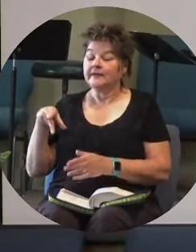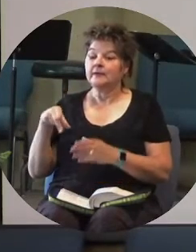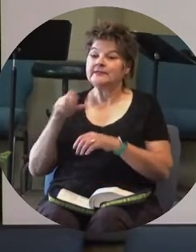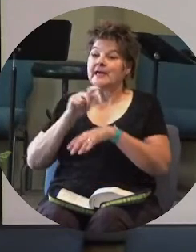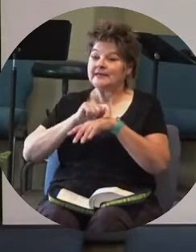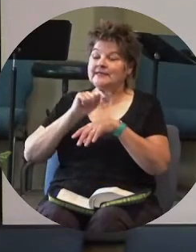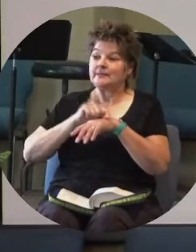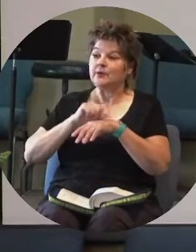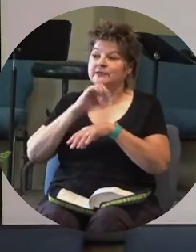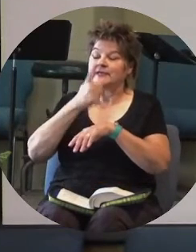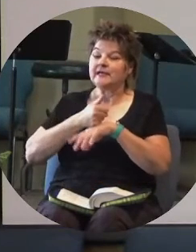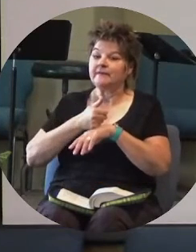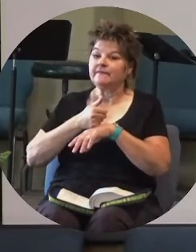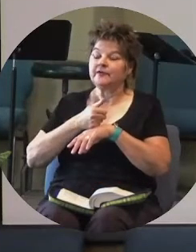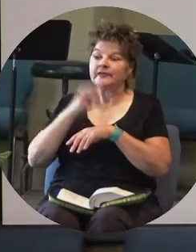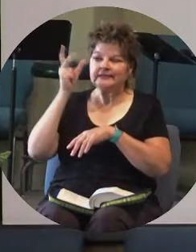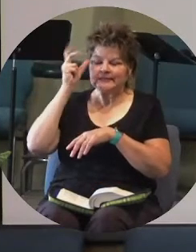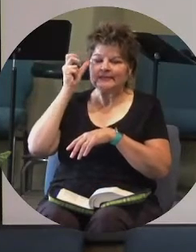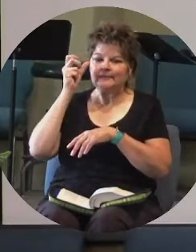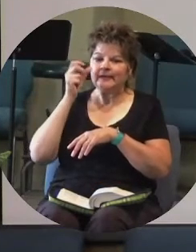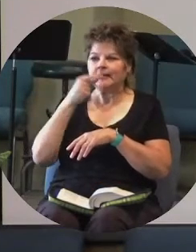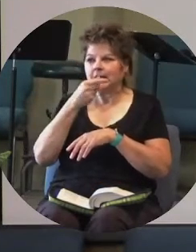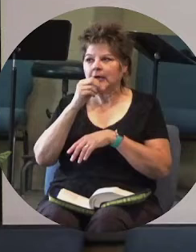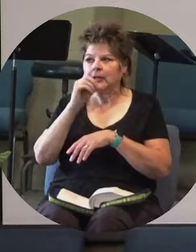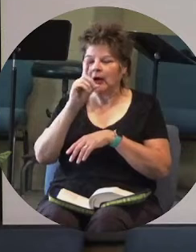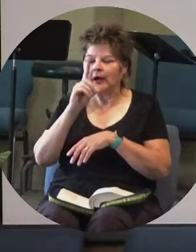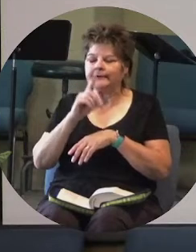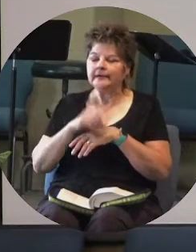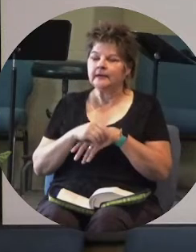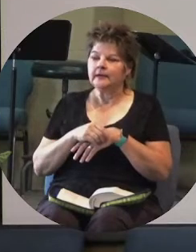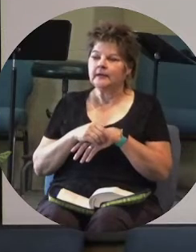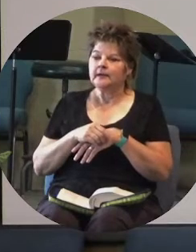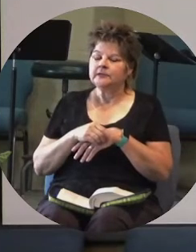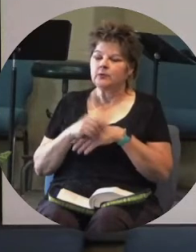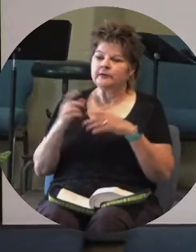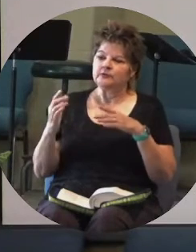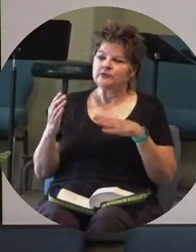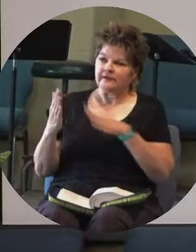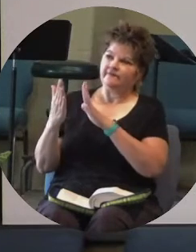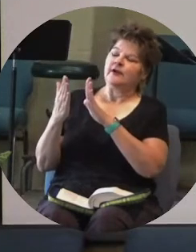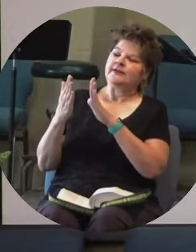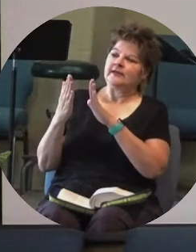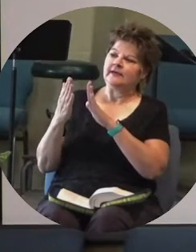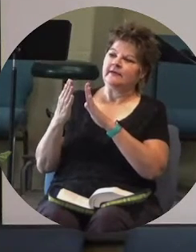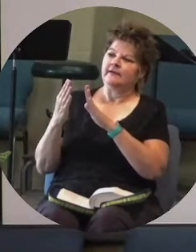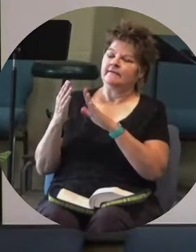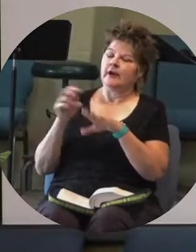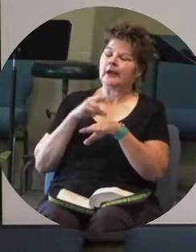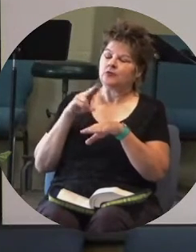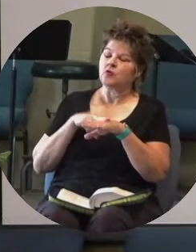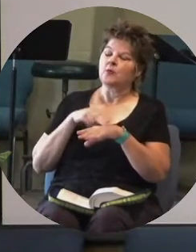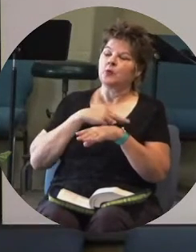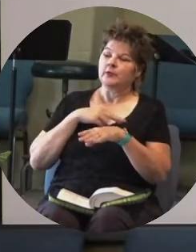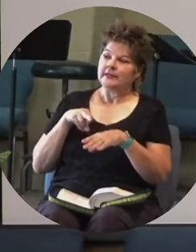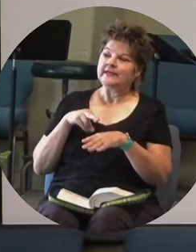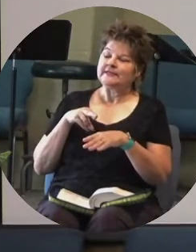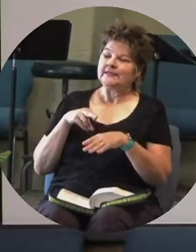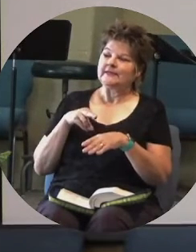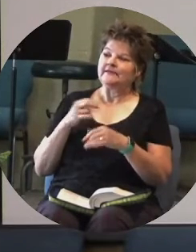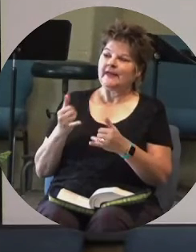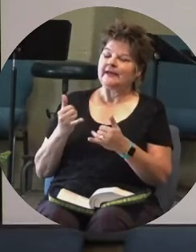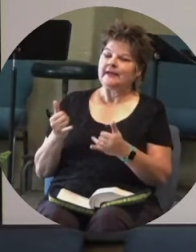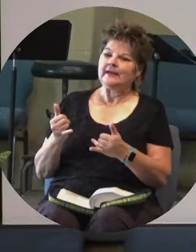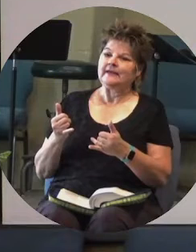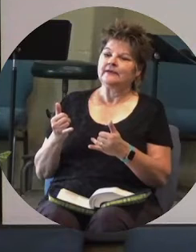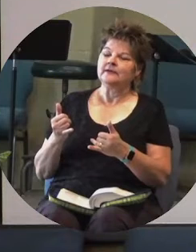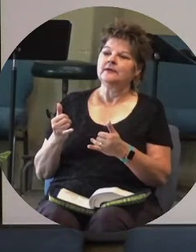he was confronting a very common religion at that point. And so he cast